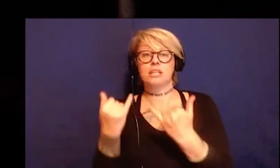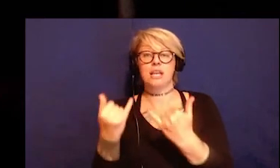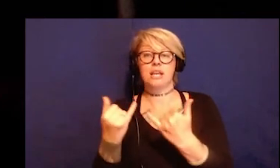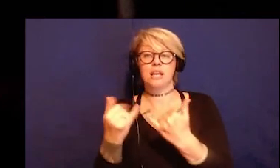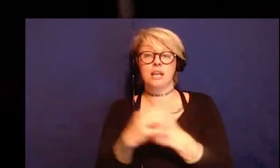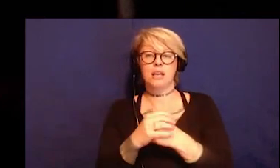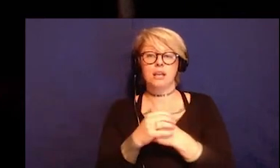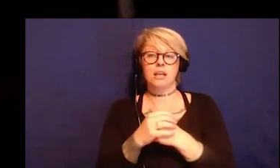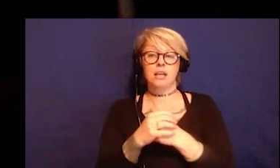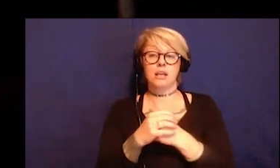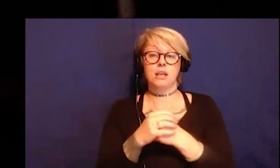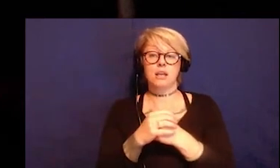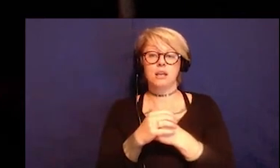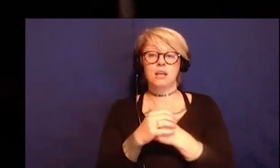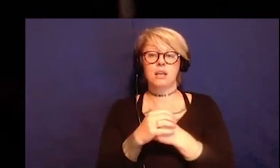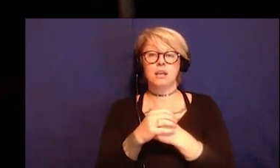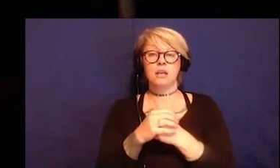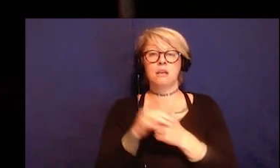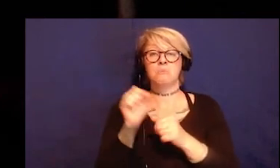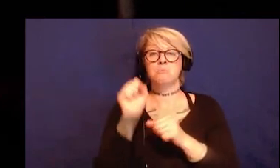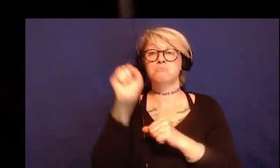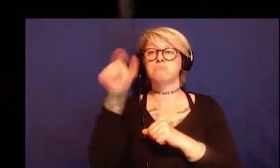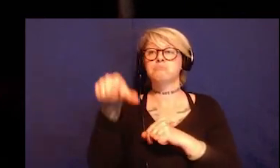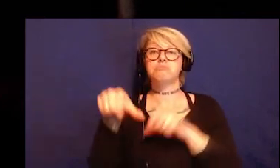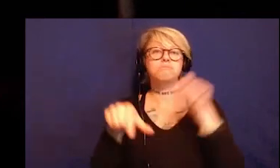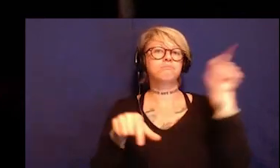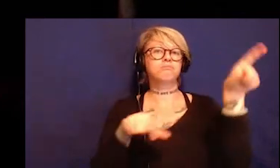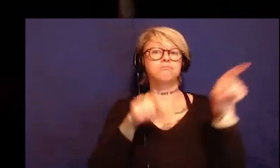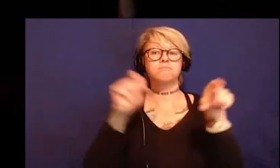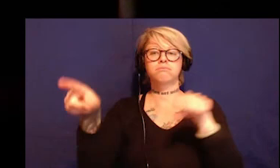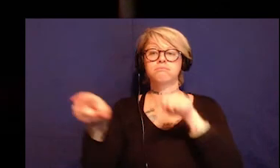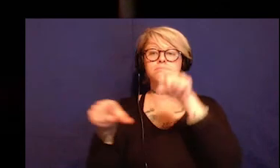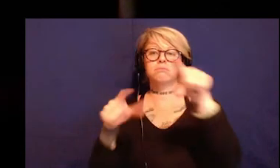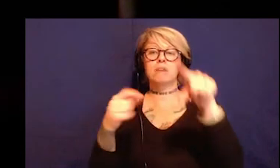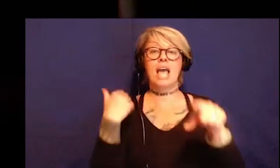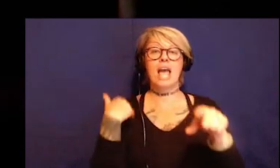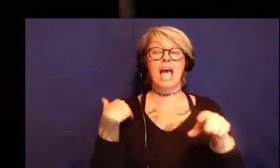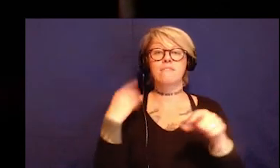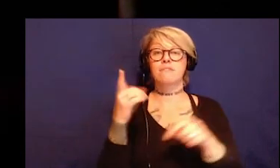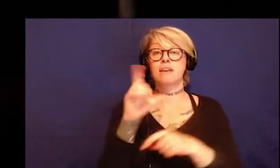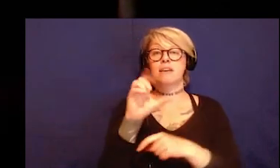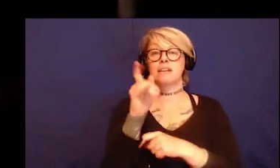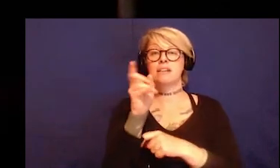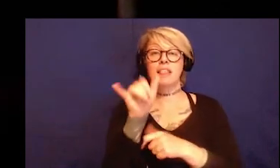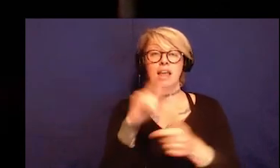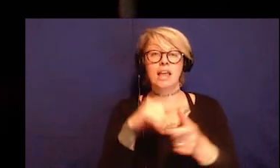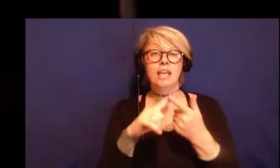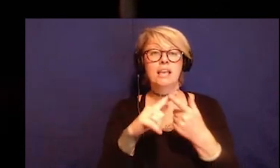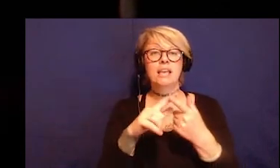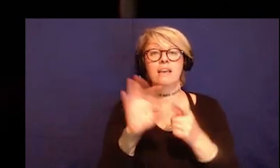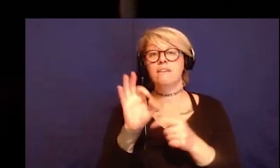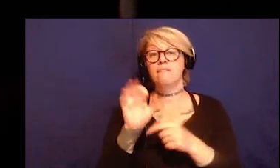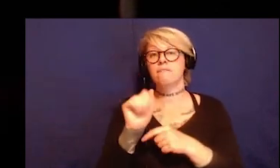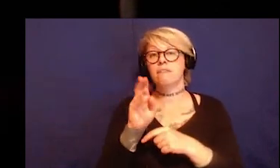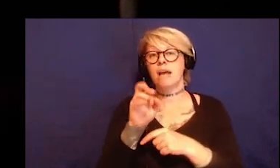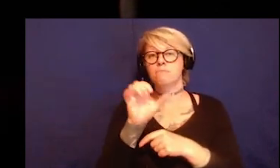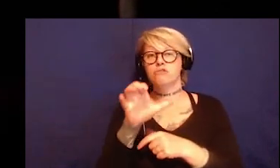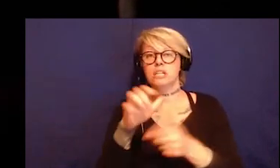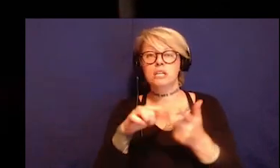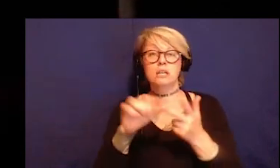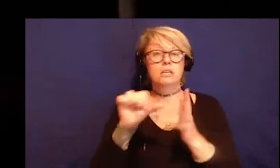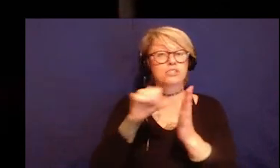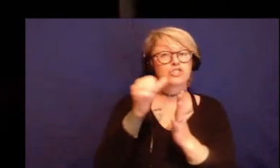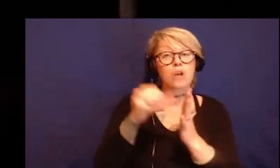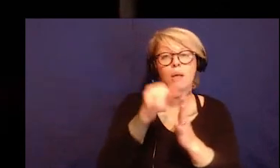Strewn about is modeling clay, small bits of fabric, tiny sewing patterns, some sculpting tools, super